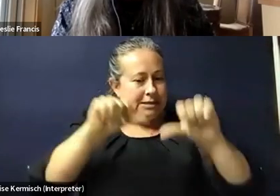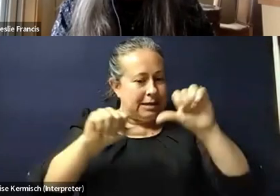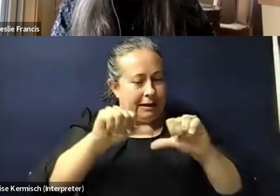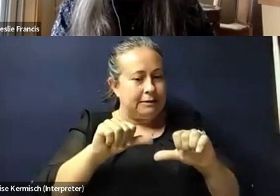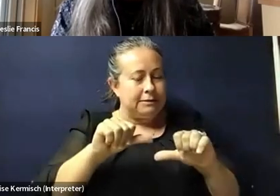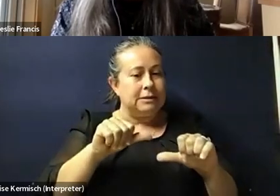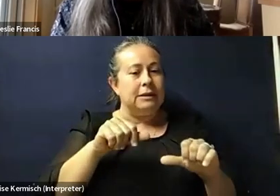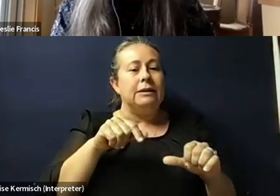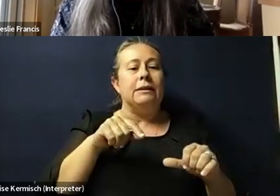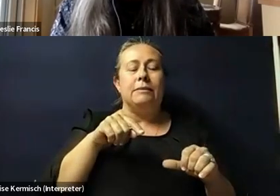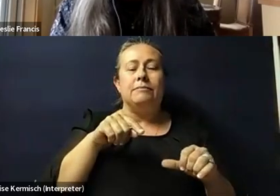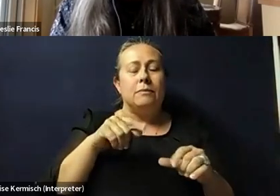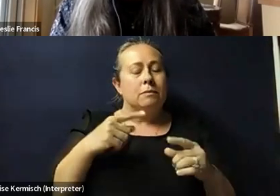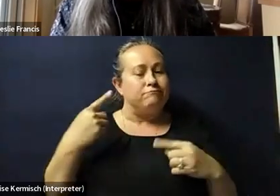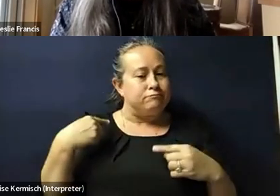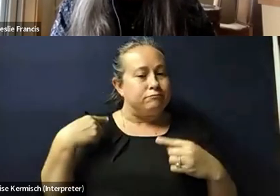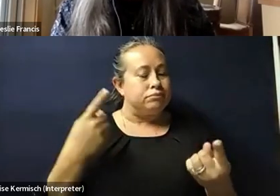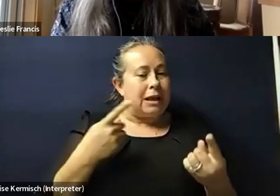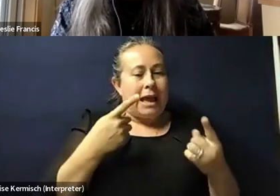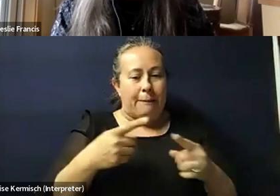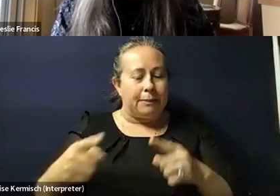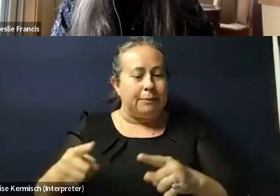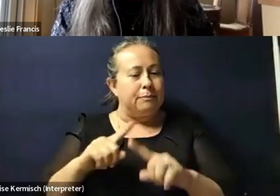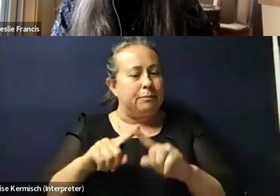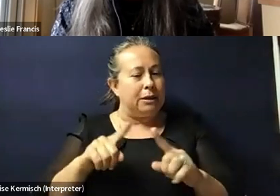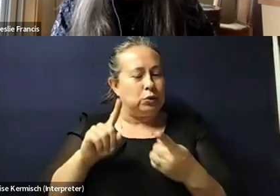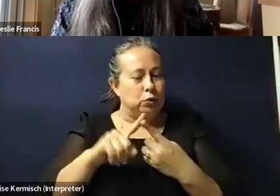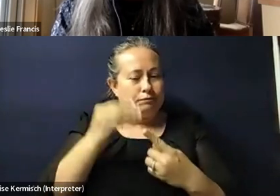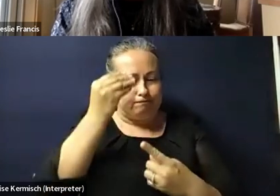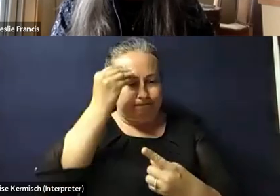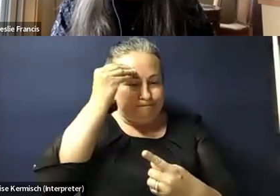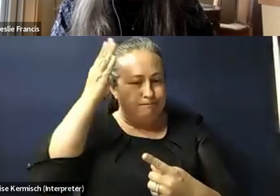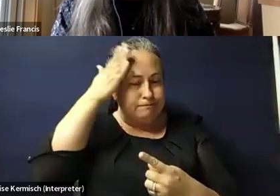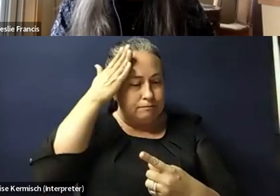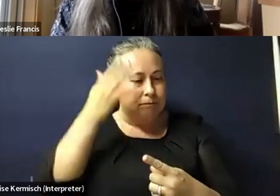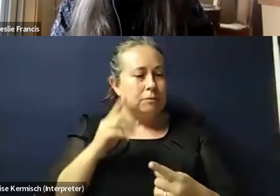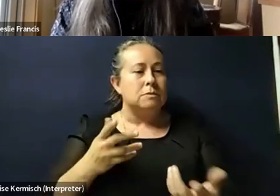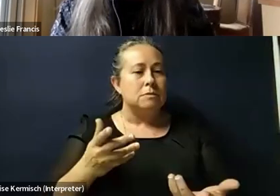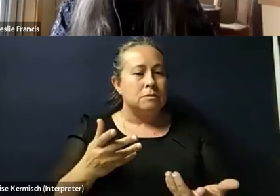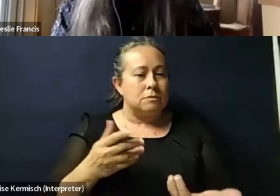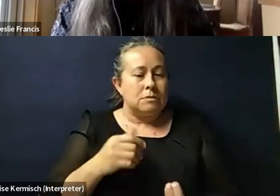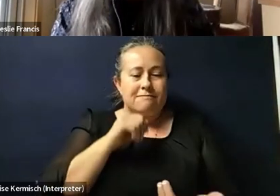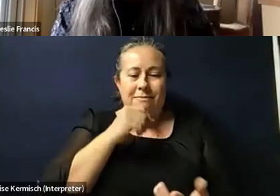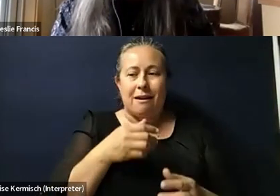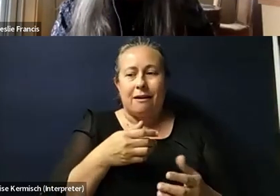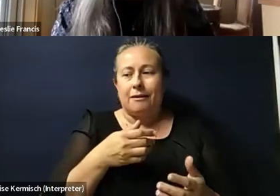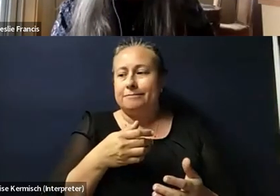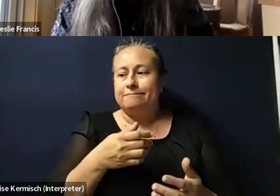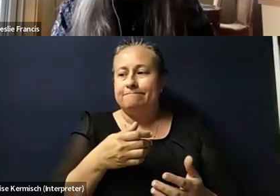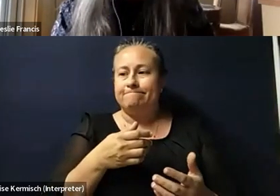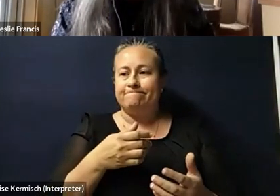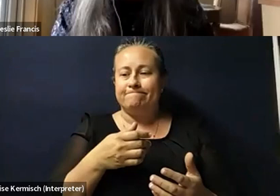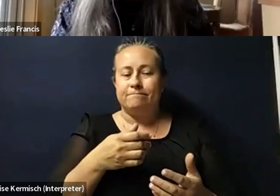and this will always happen, but to just, you know, keep this in mind, where it's not simply, you know,